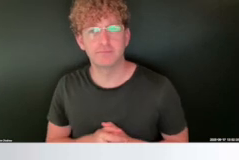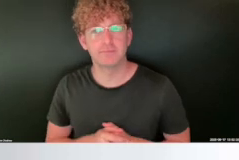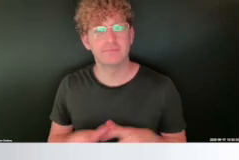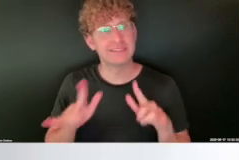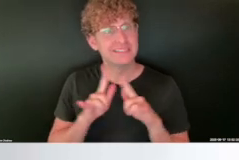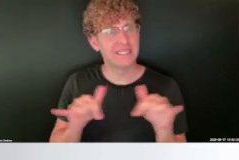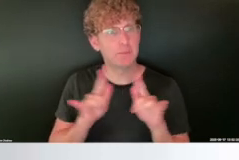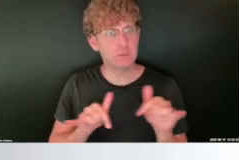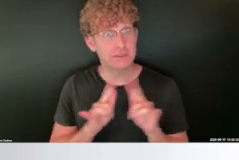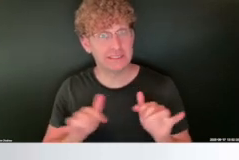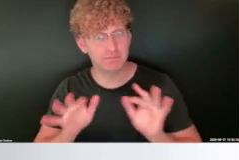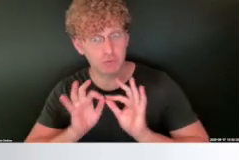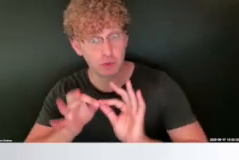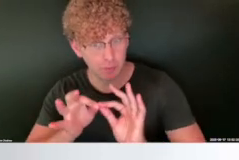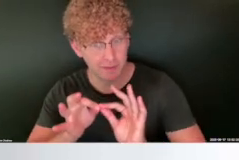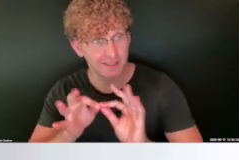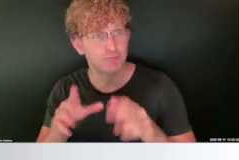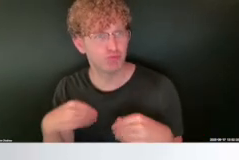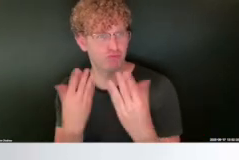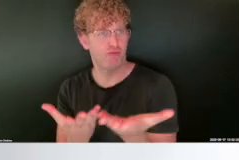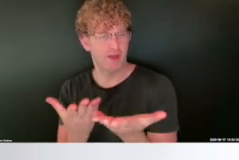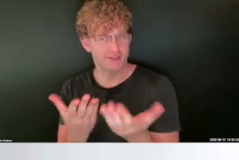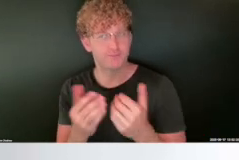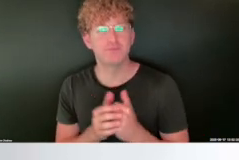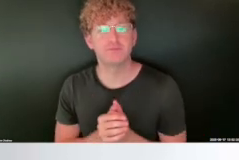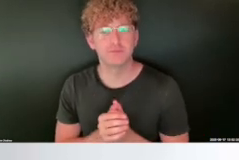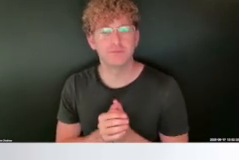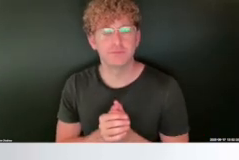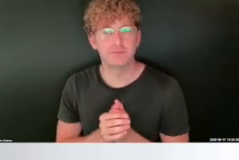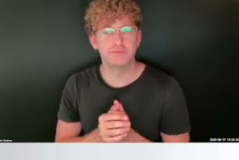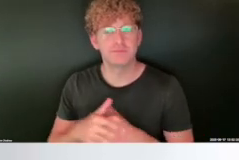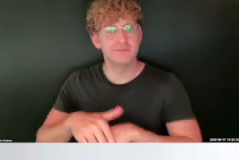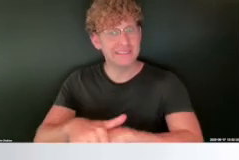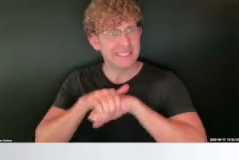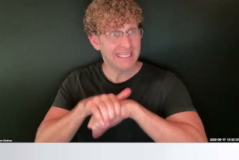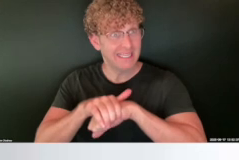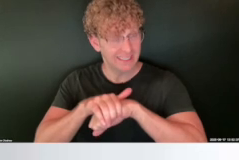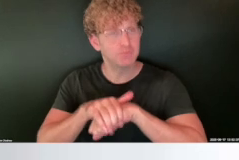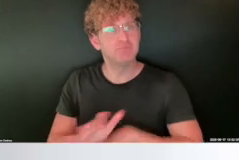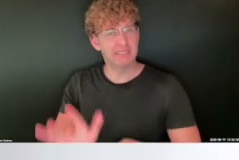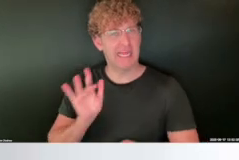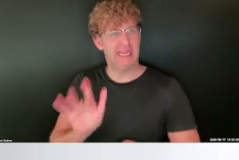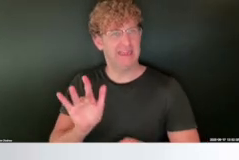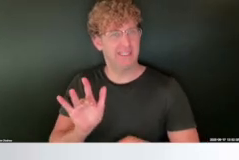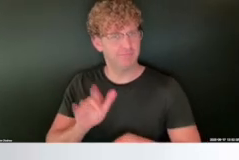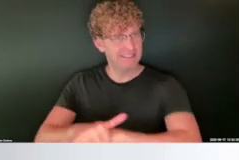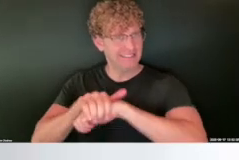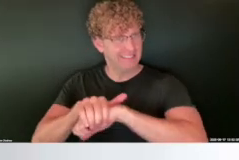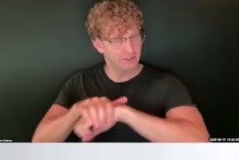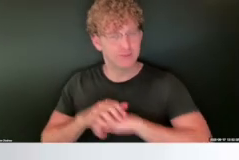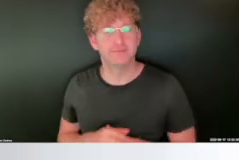Simultaneous interpretation is being provided. English speakers may need to select English as their language.